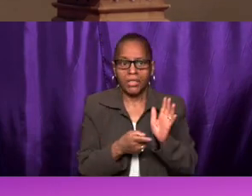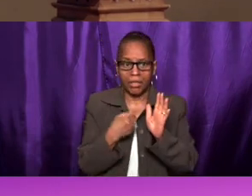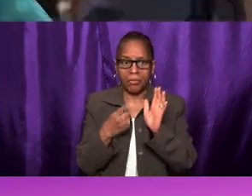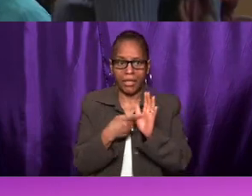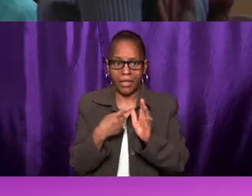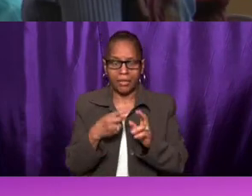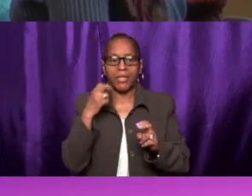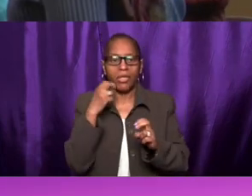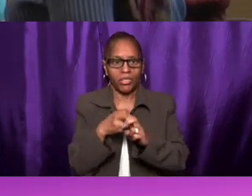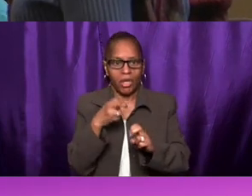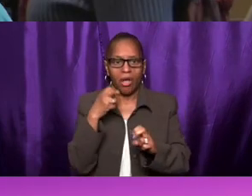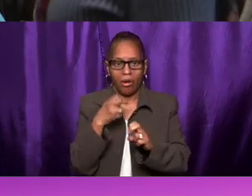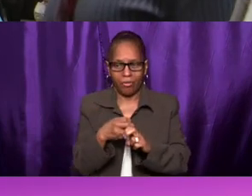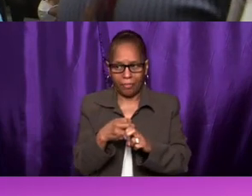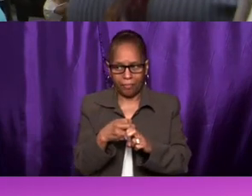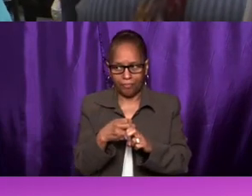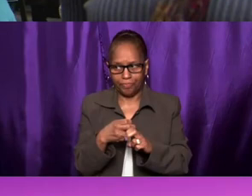it's hard.